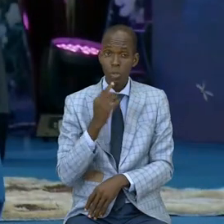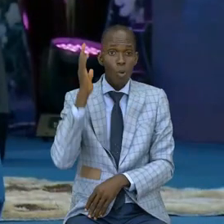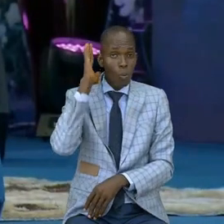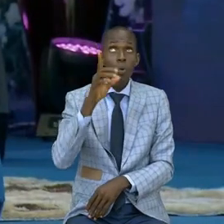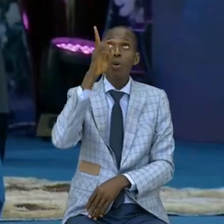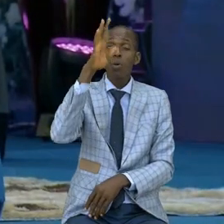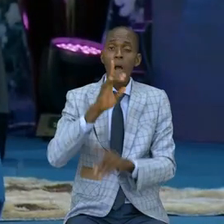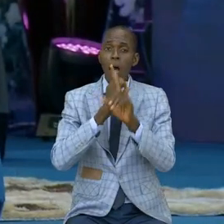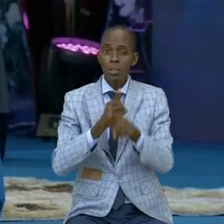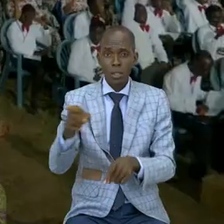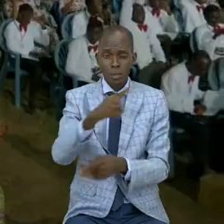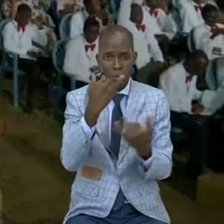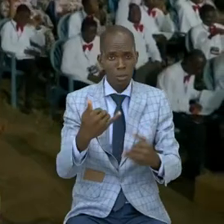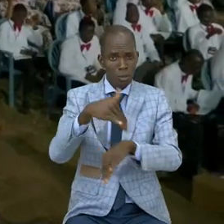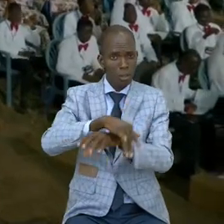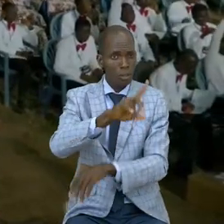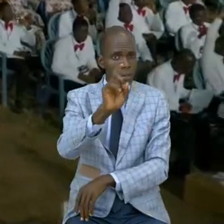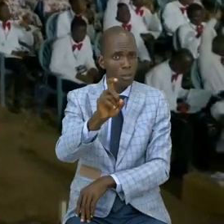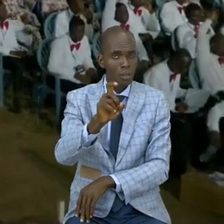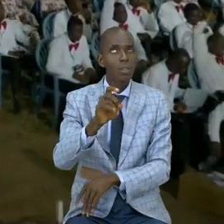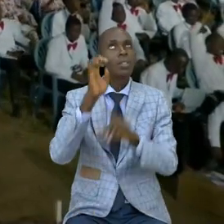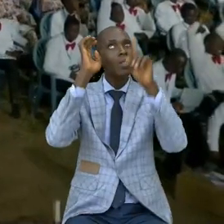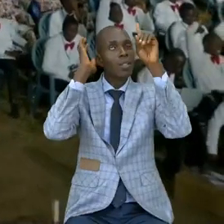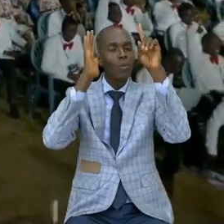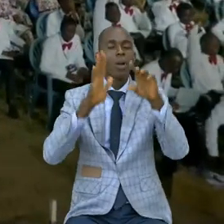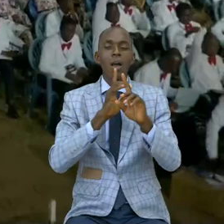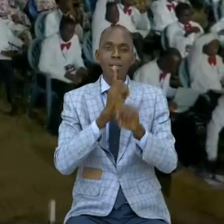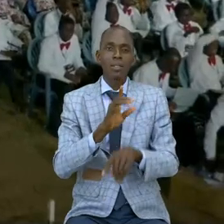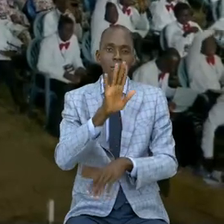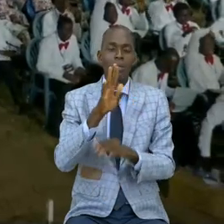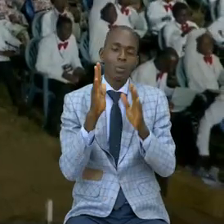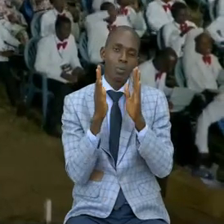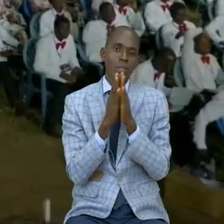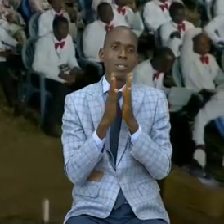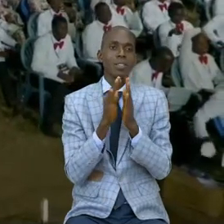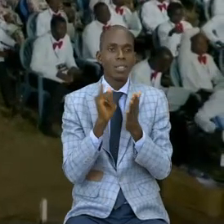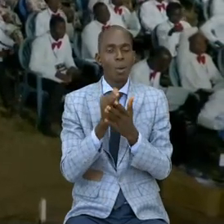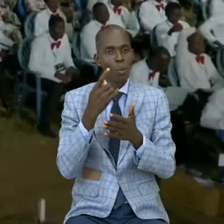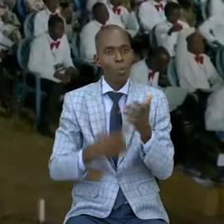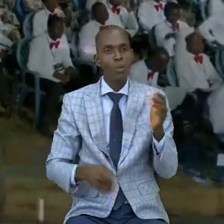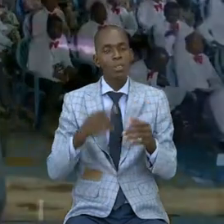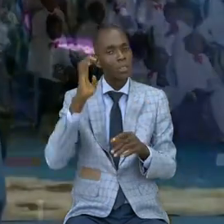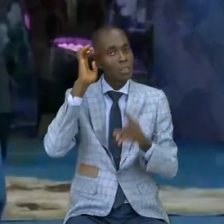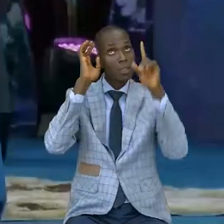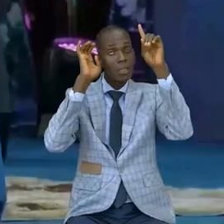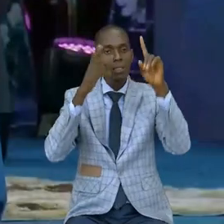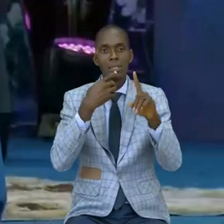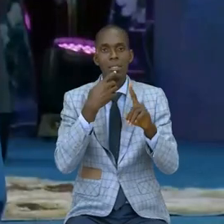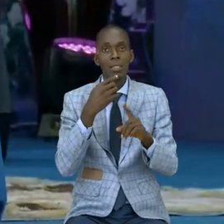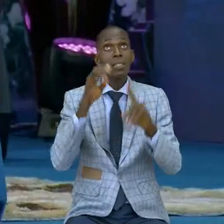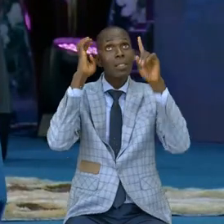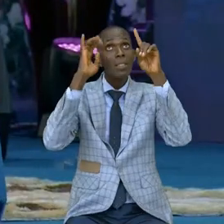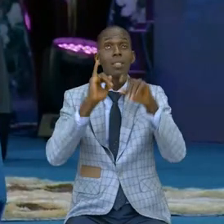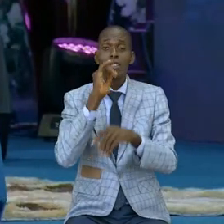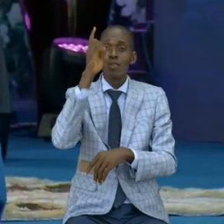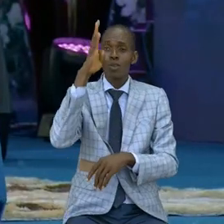you tonight? Yeah. He will answer your prayer. That's what he said. He is God. He cannot